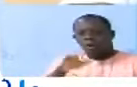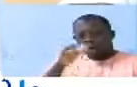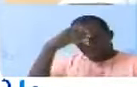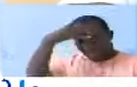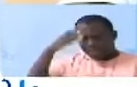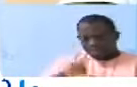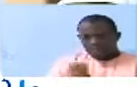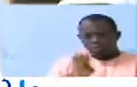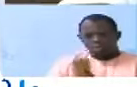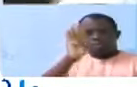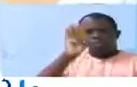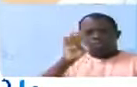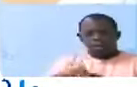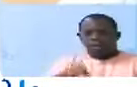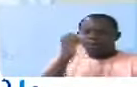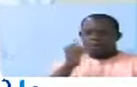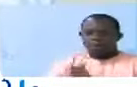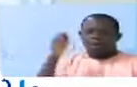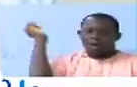For how long did this